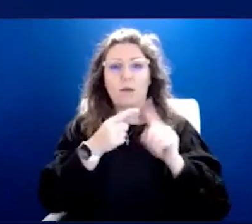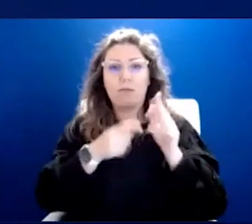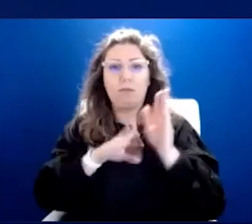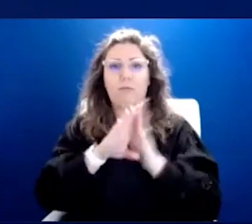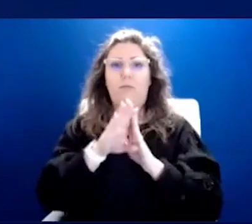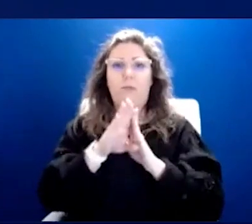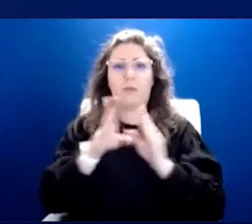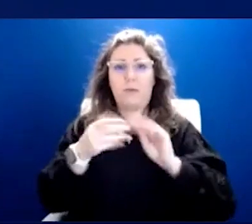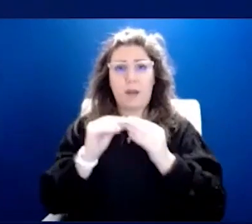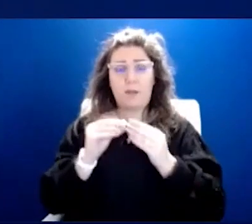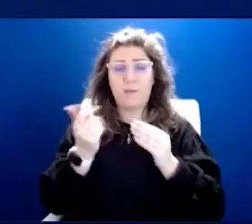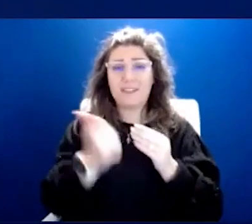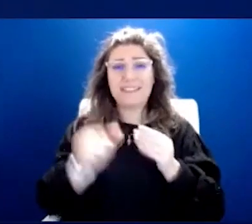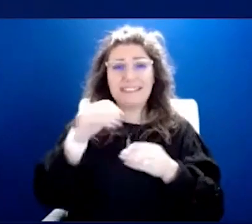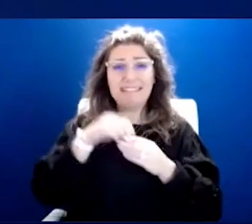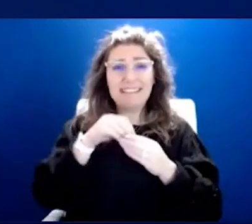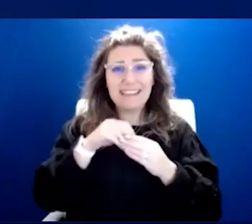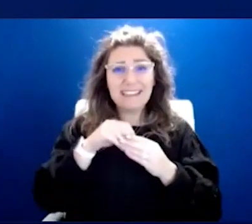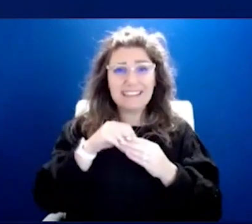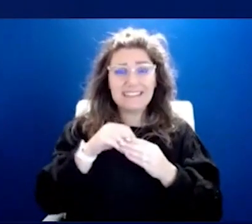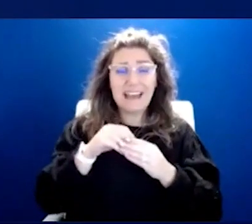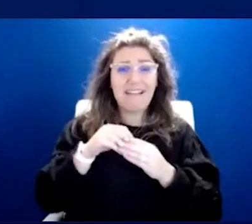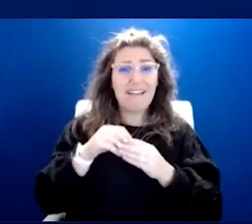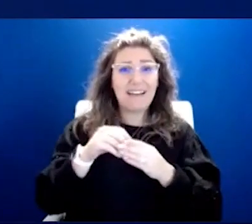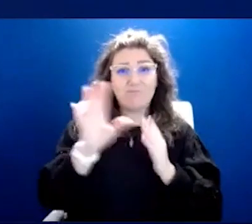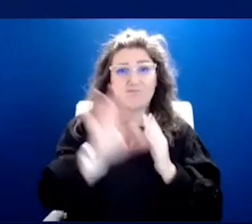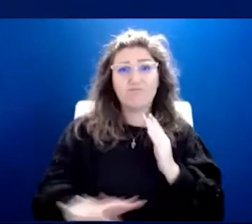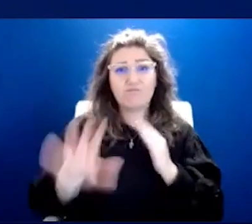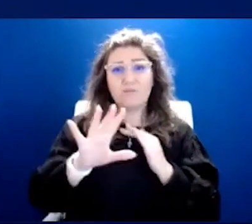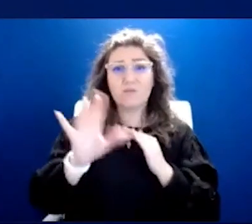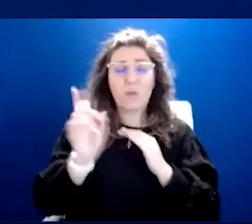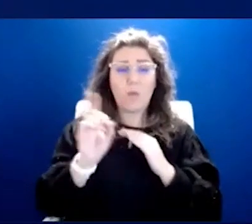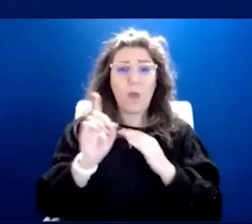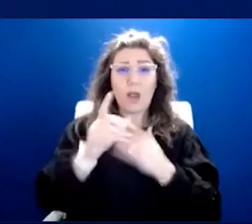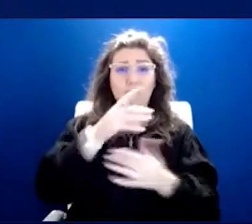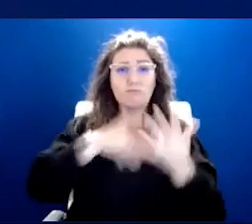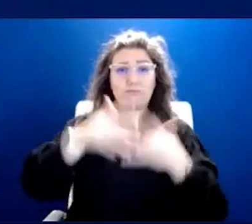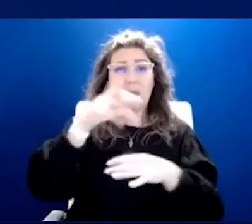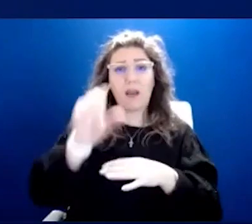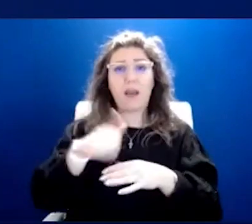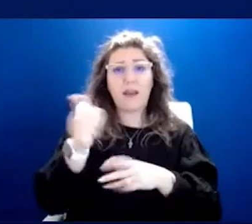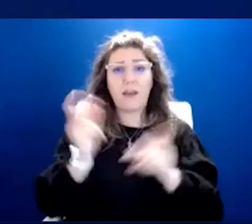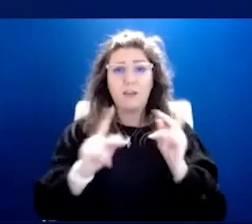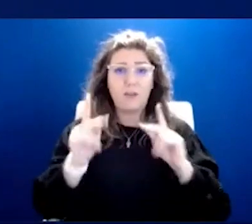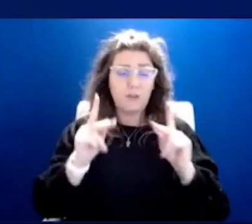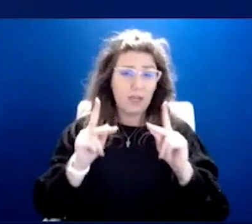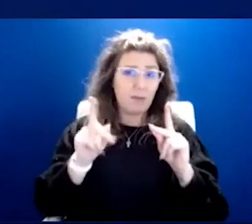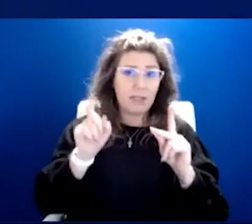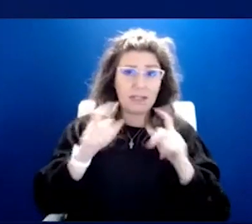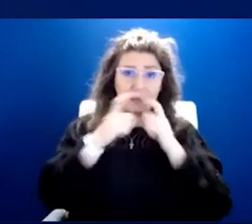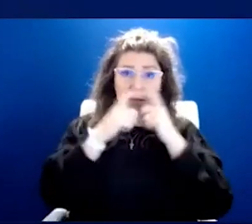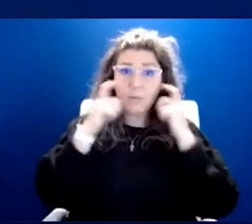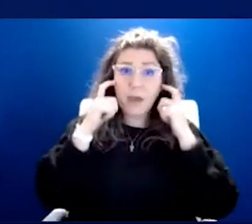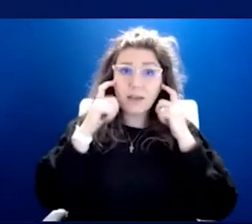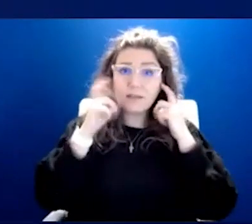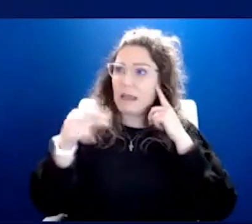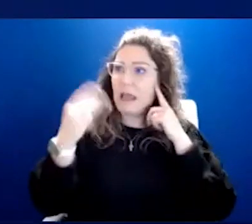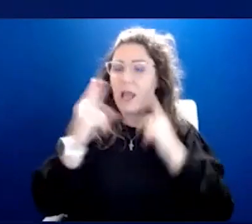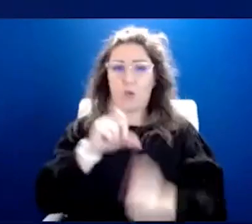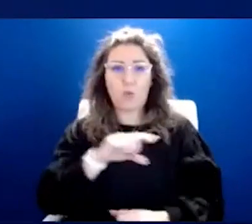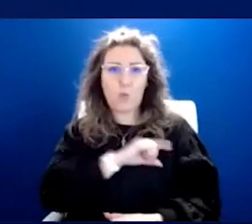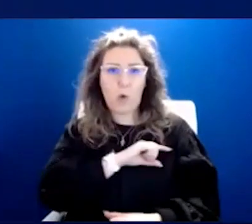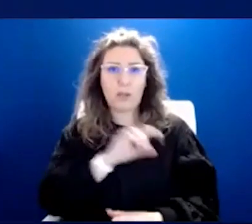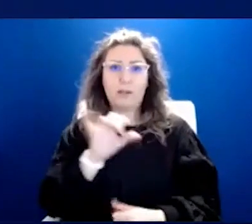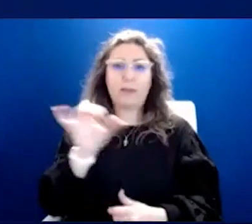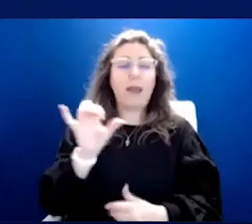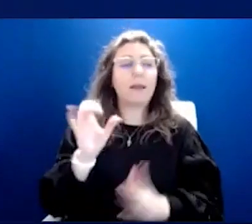any indoor space where you're around other people, you should have a mask. And I agree with him, a high quality mask, like either double